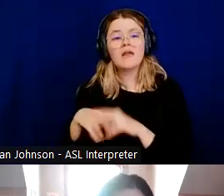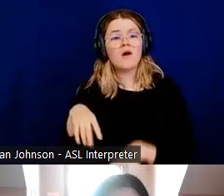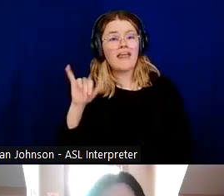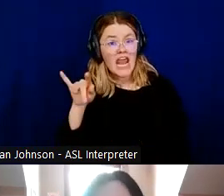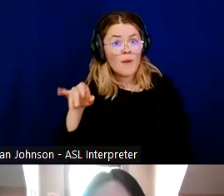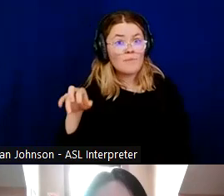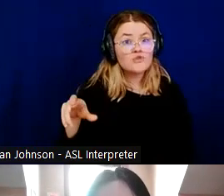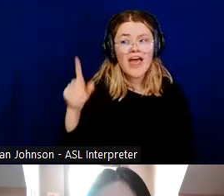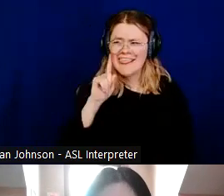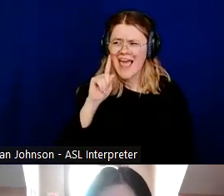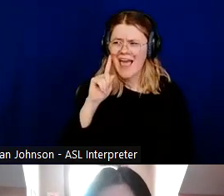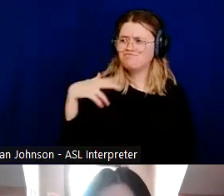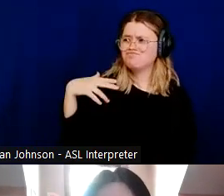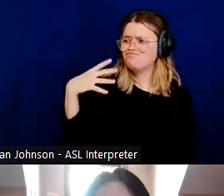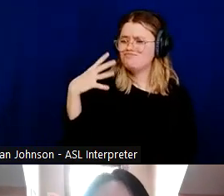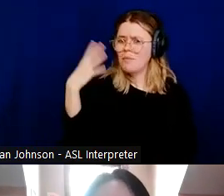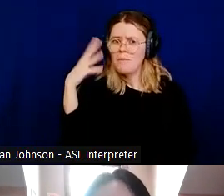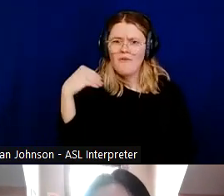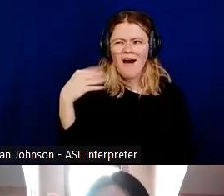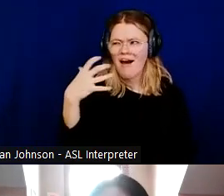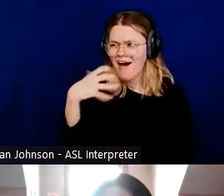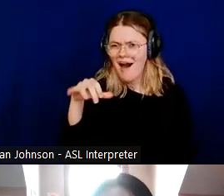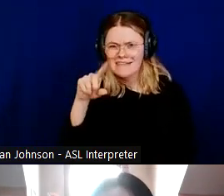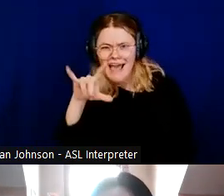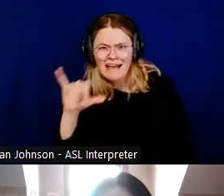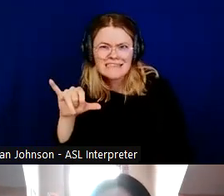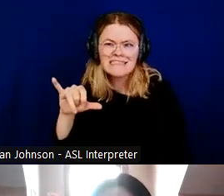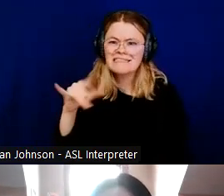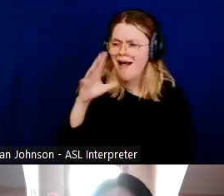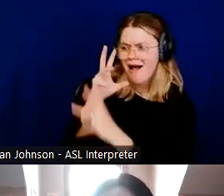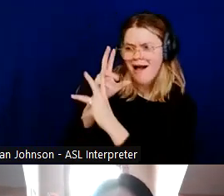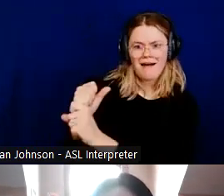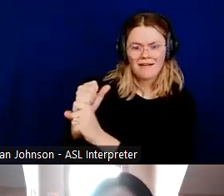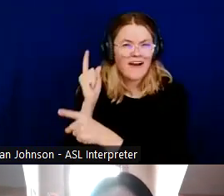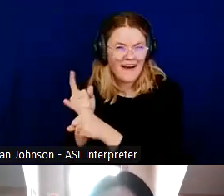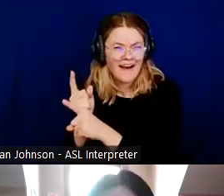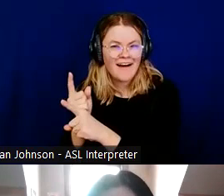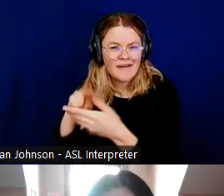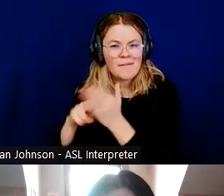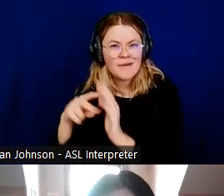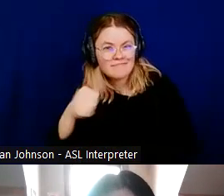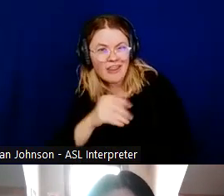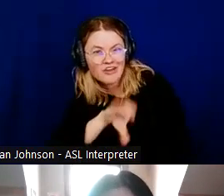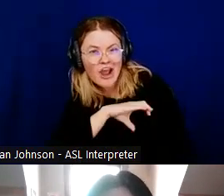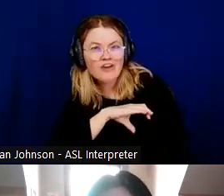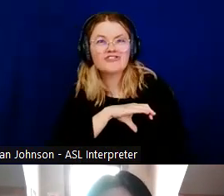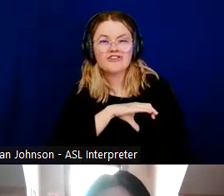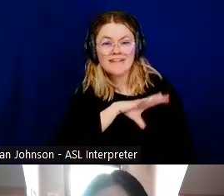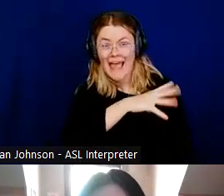and charming, in order for other characters and for the audience to kind of fall in love with